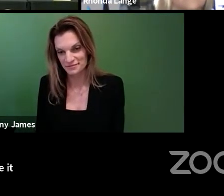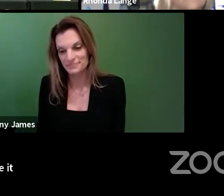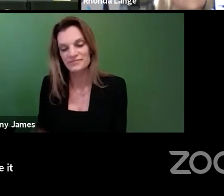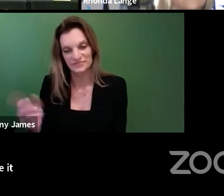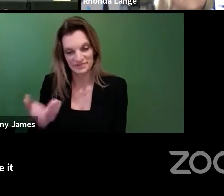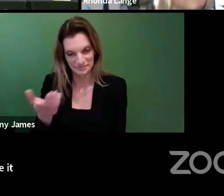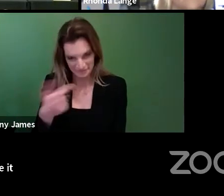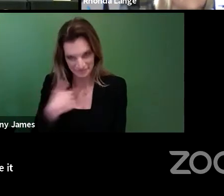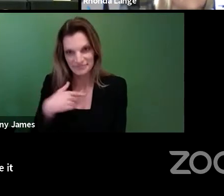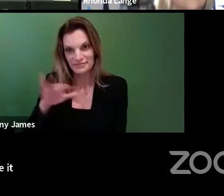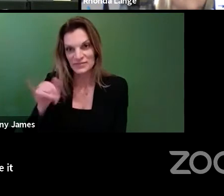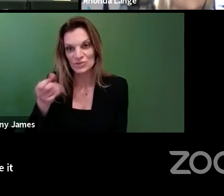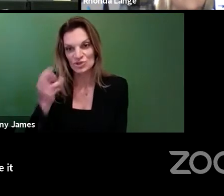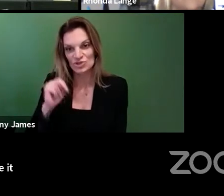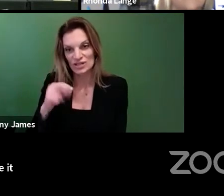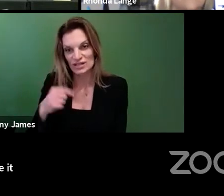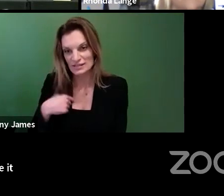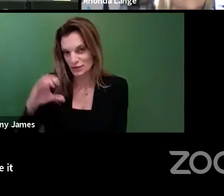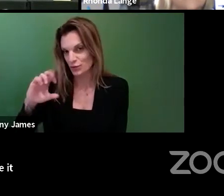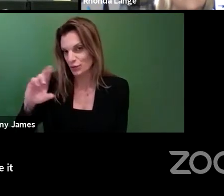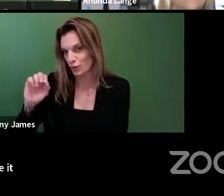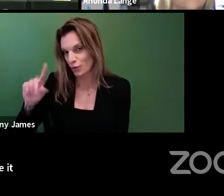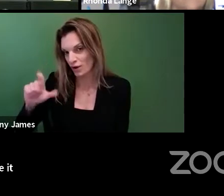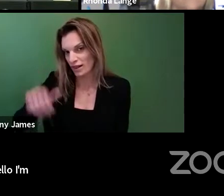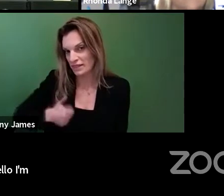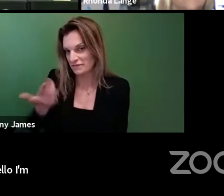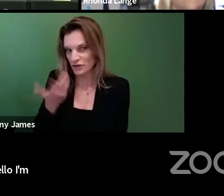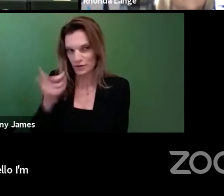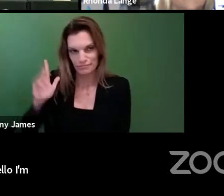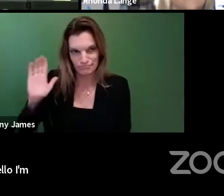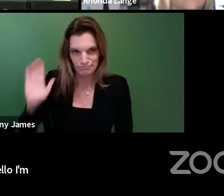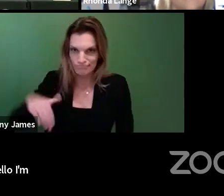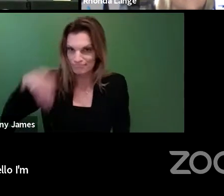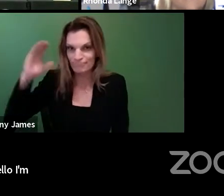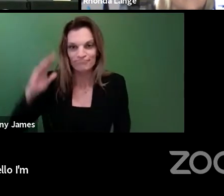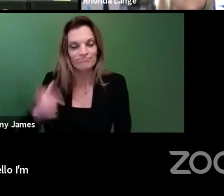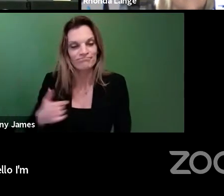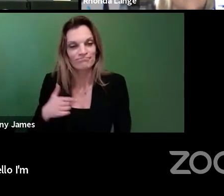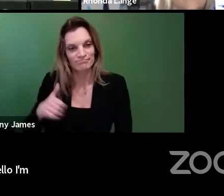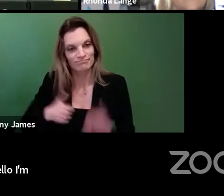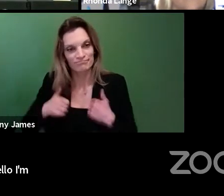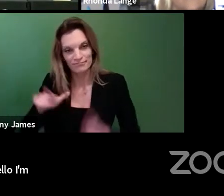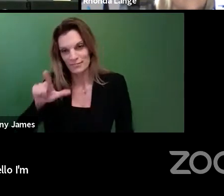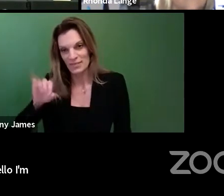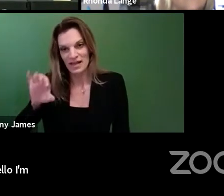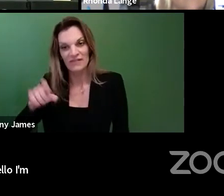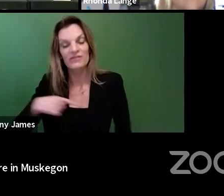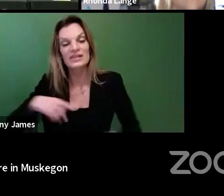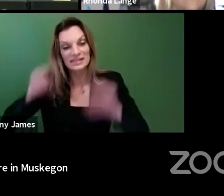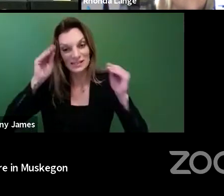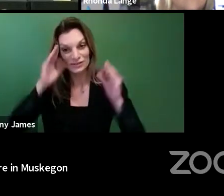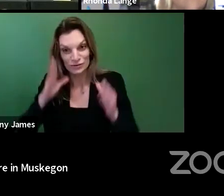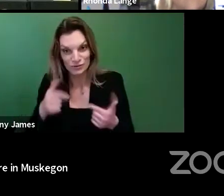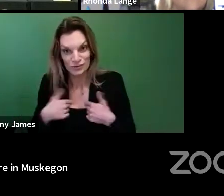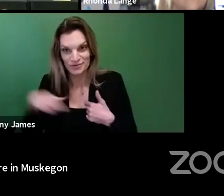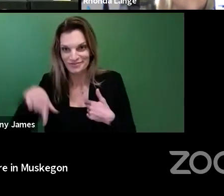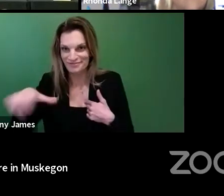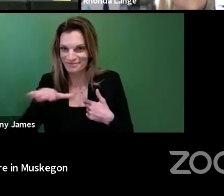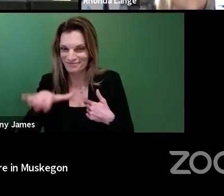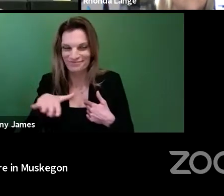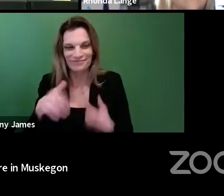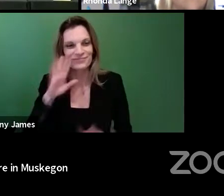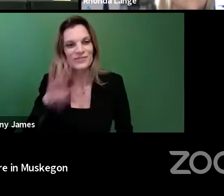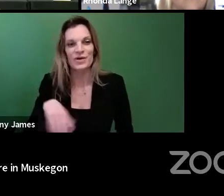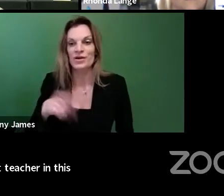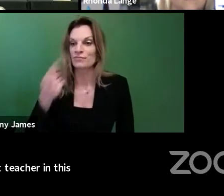Hello, I'm Jason Craigle, lifelong resident here in Muskegon County. Also a government teacher in this county. So I can really